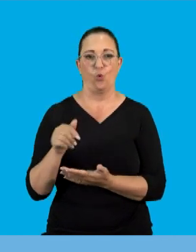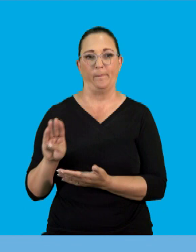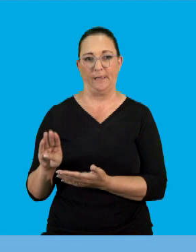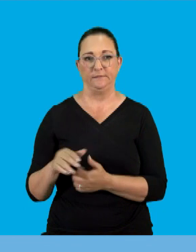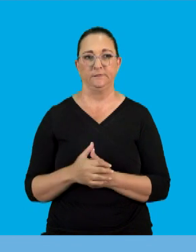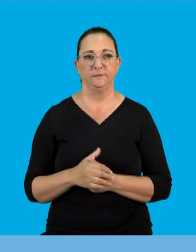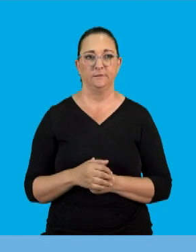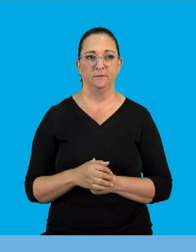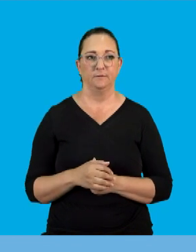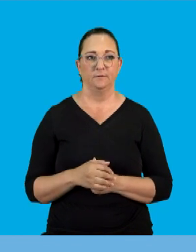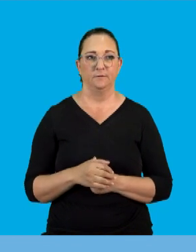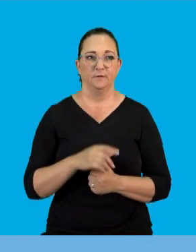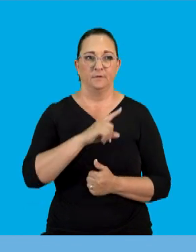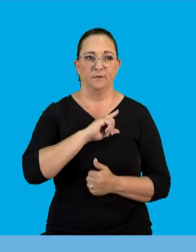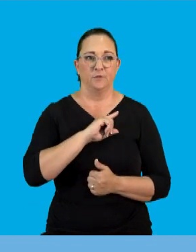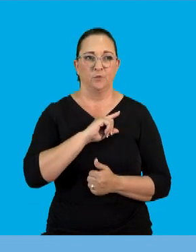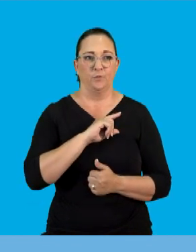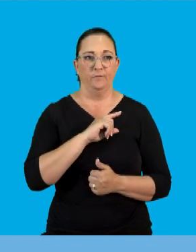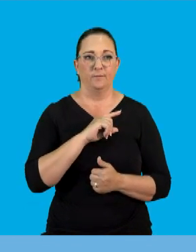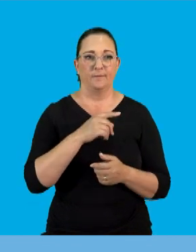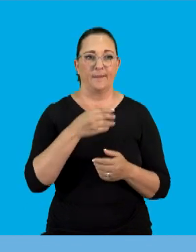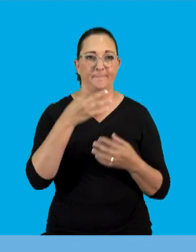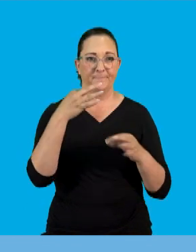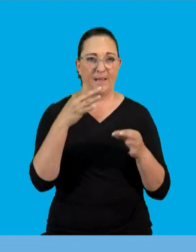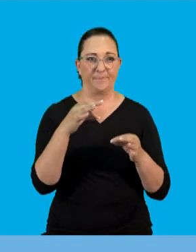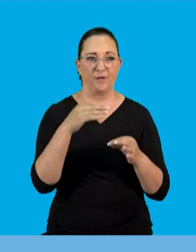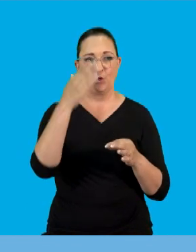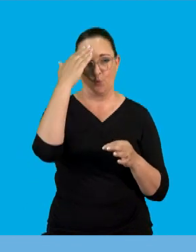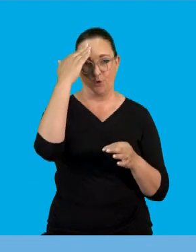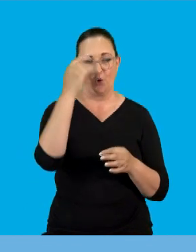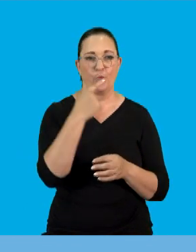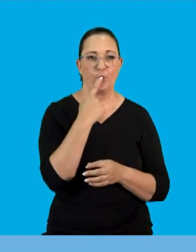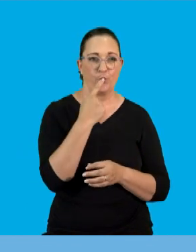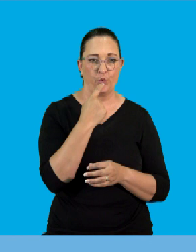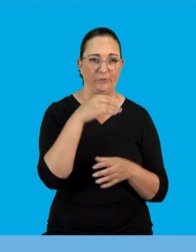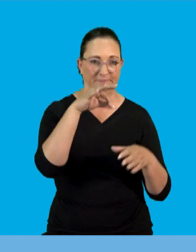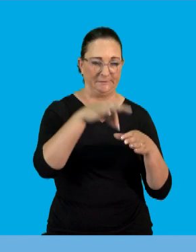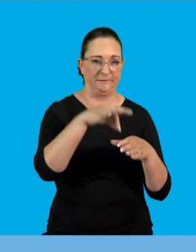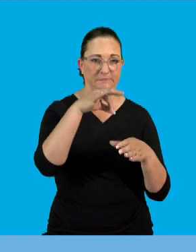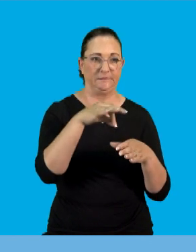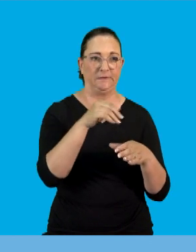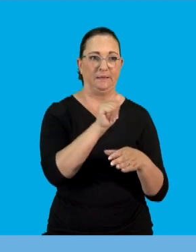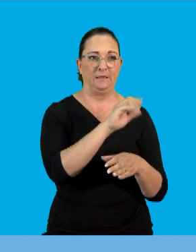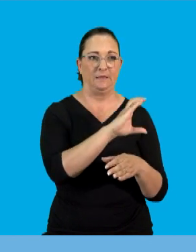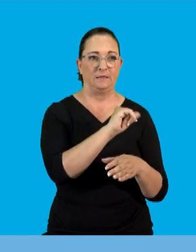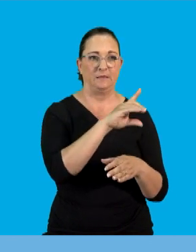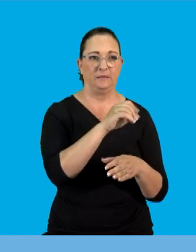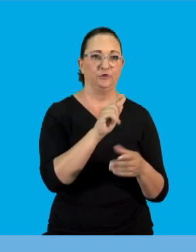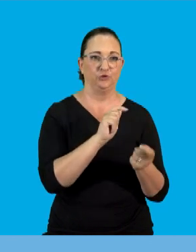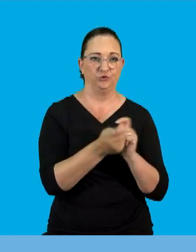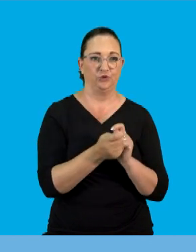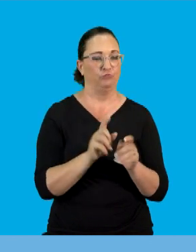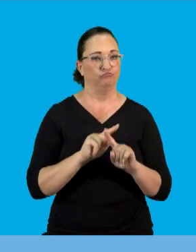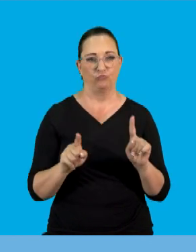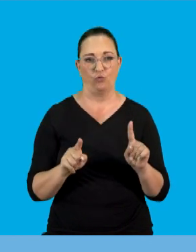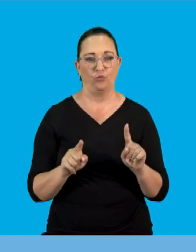mixed with a base. For instance, litmus paper, we know. If it's in an acid, it will be red. If it's going to be in a neutral substance,